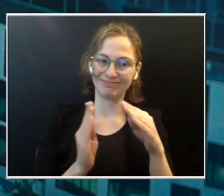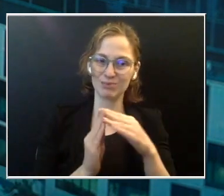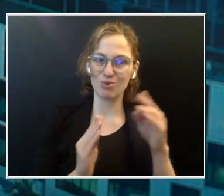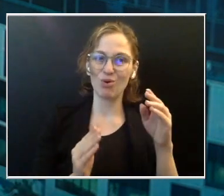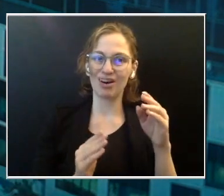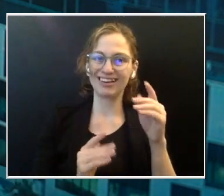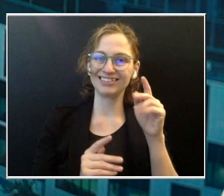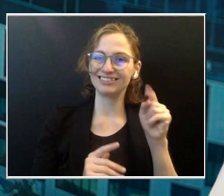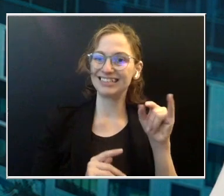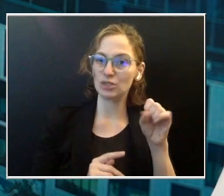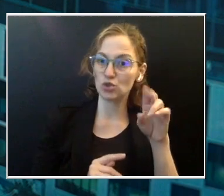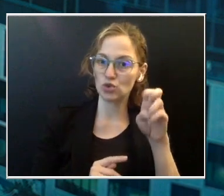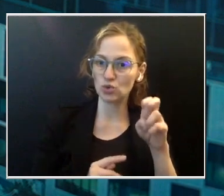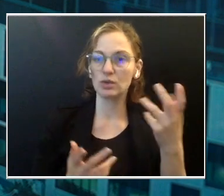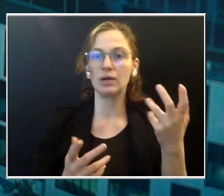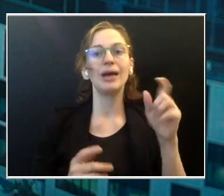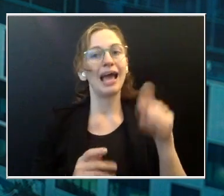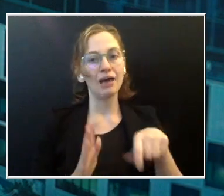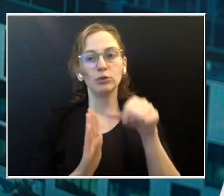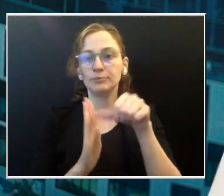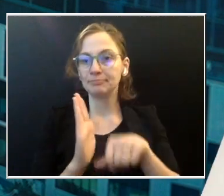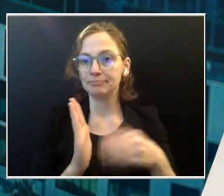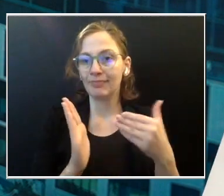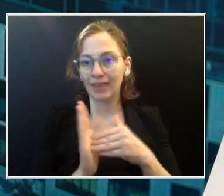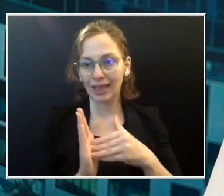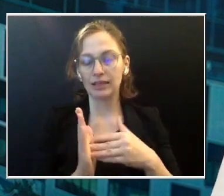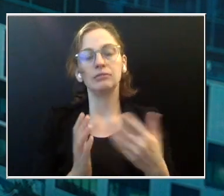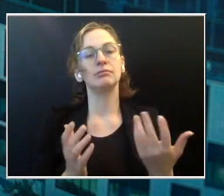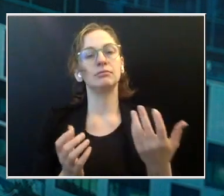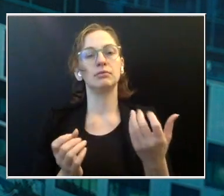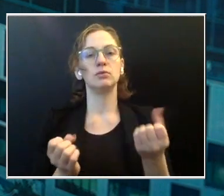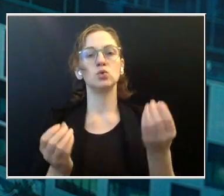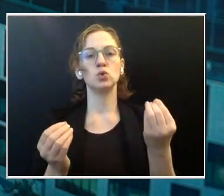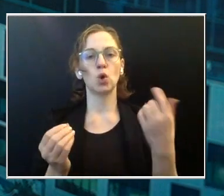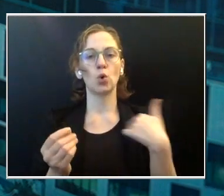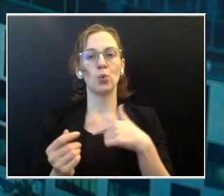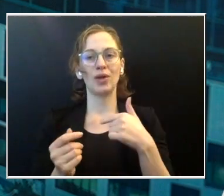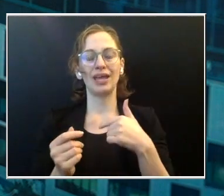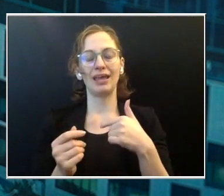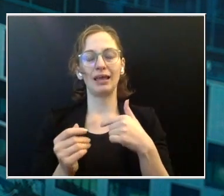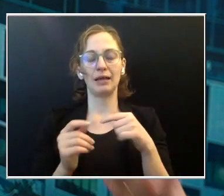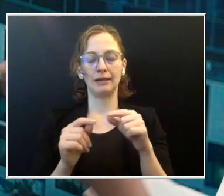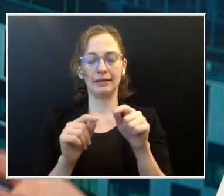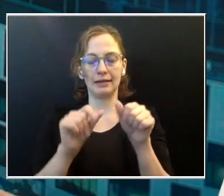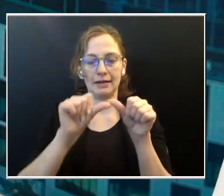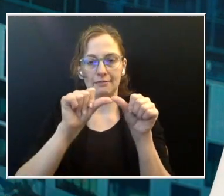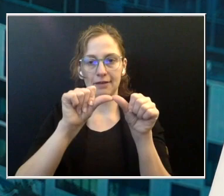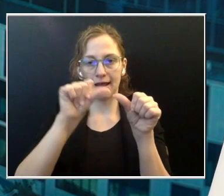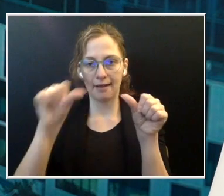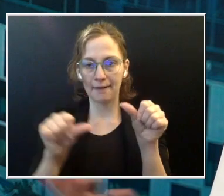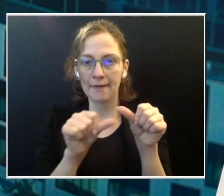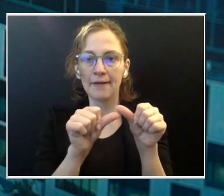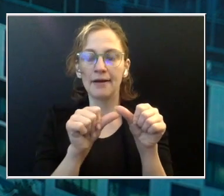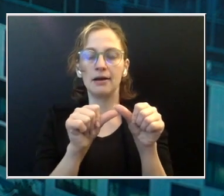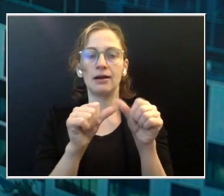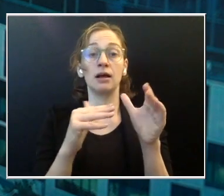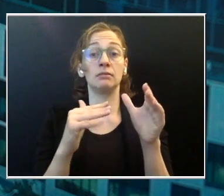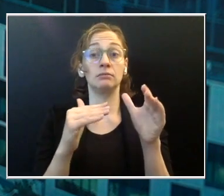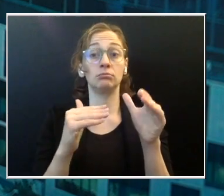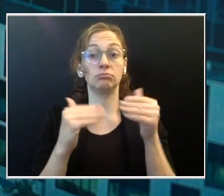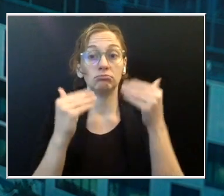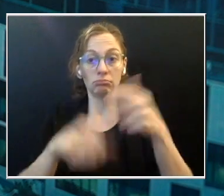try to go in a stepwise fashion, trying to take out a little more and a little more, wanting to get that clear margin, but also wanting to make sure